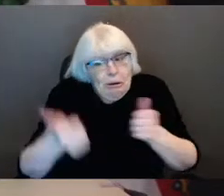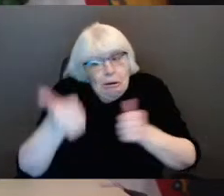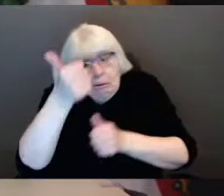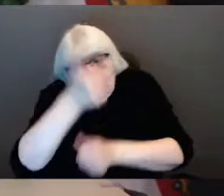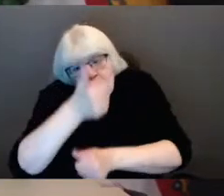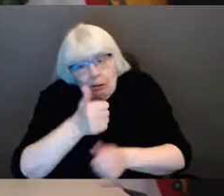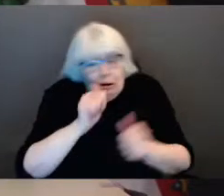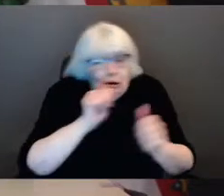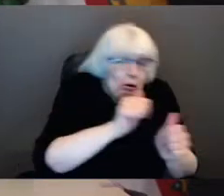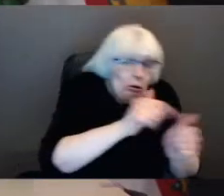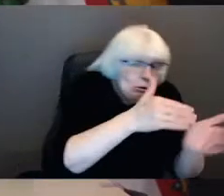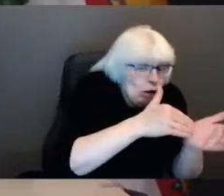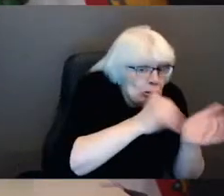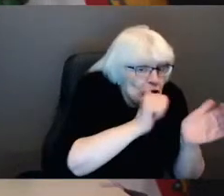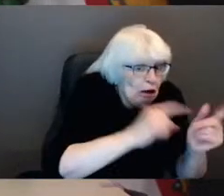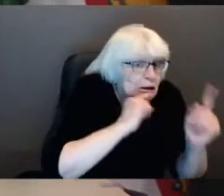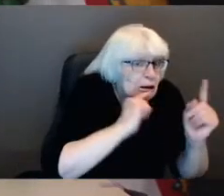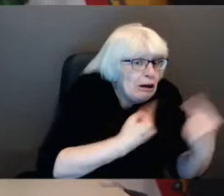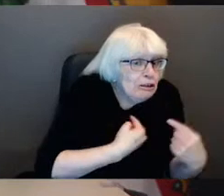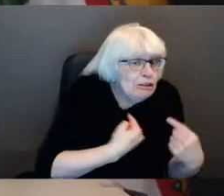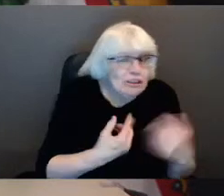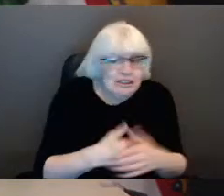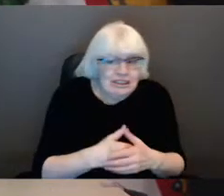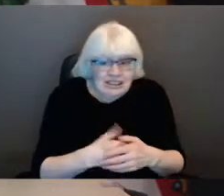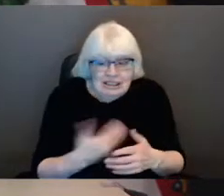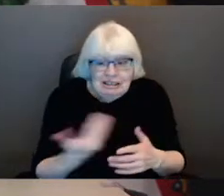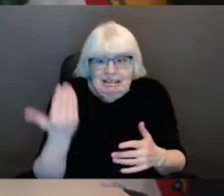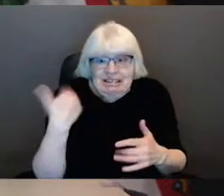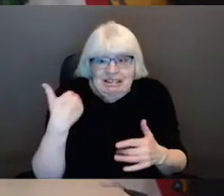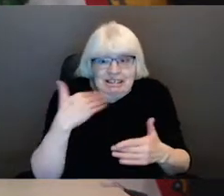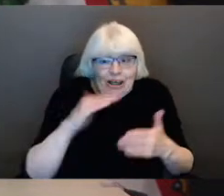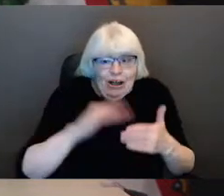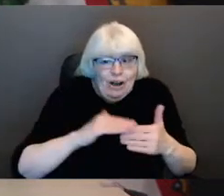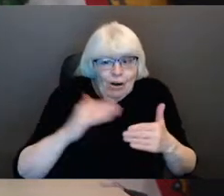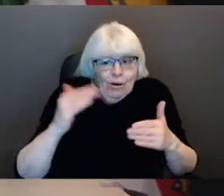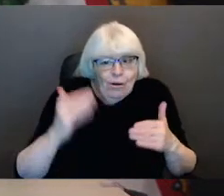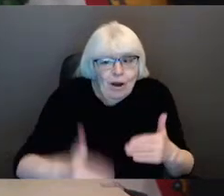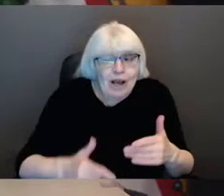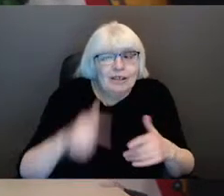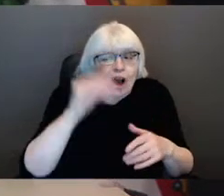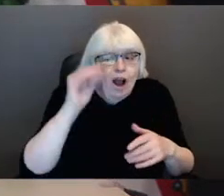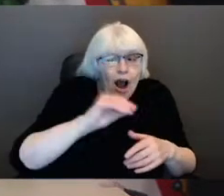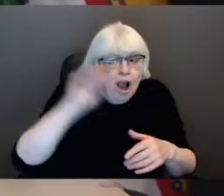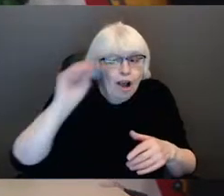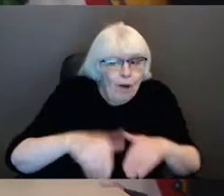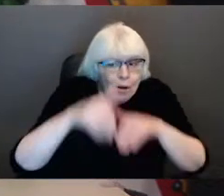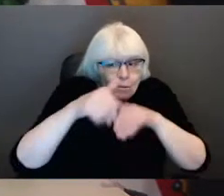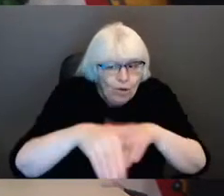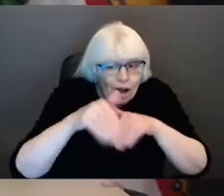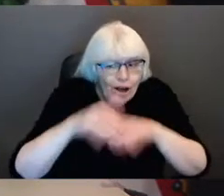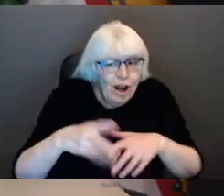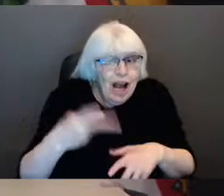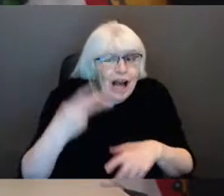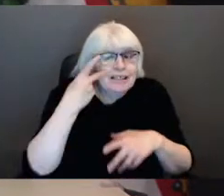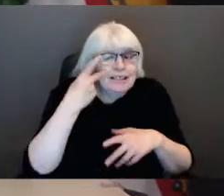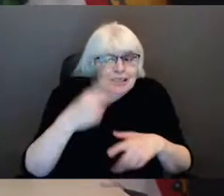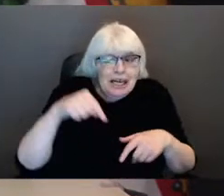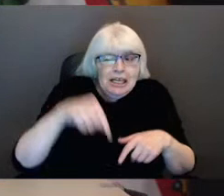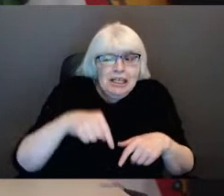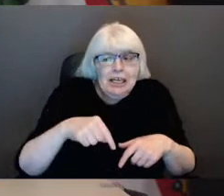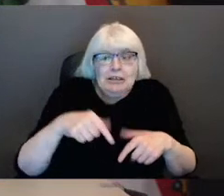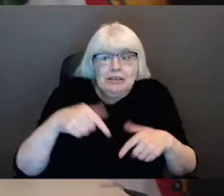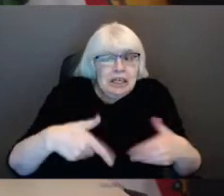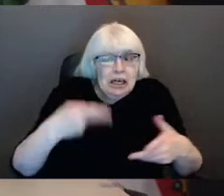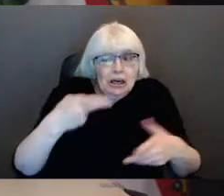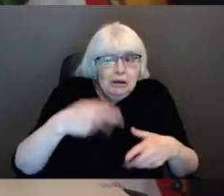coverage of the protests in Ottawa over the weekend. We've seen protests out here today. I know that's not unusual. I'm just wondering if you feel that these protests may be